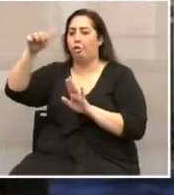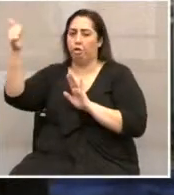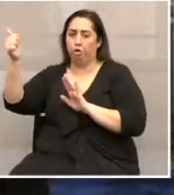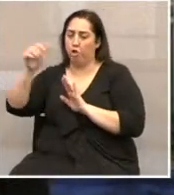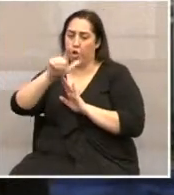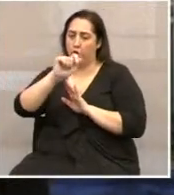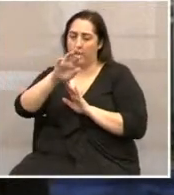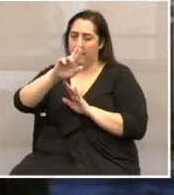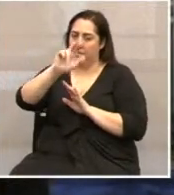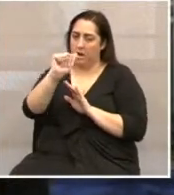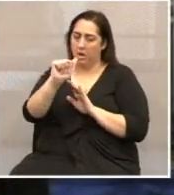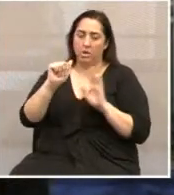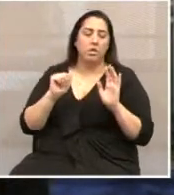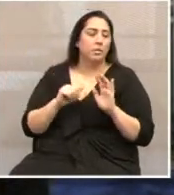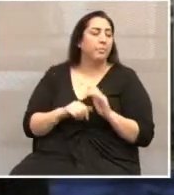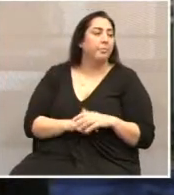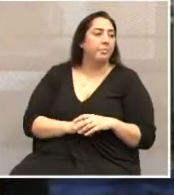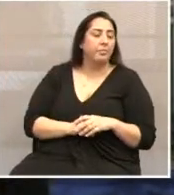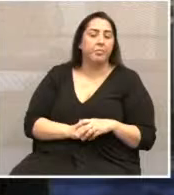I have seen